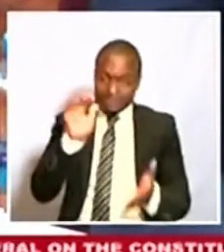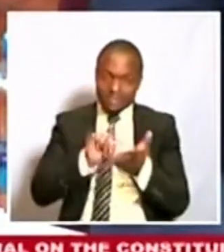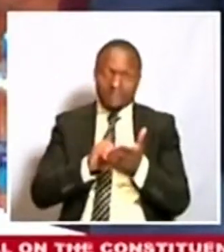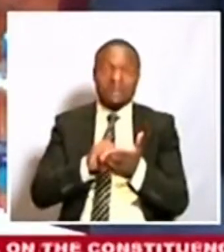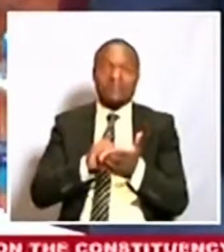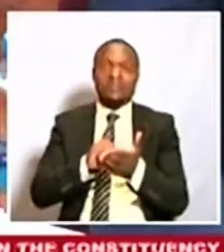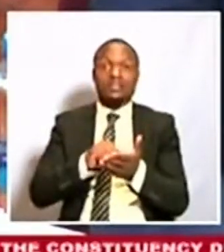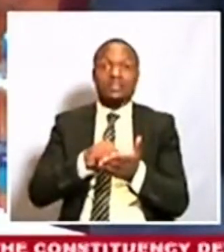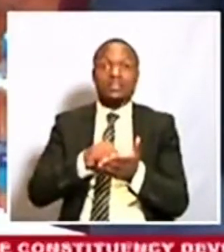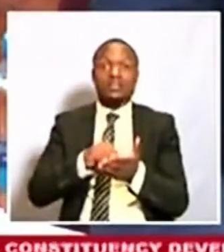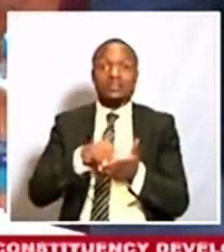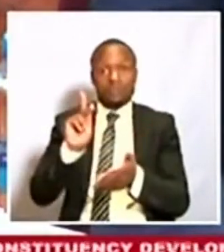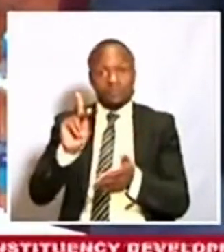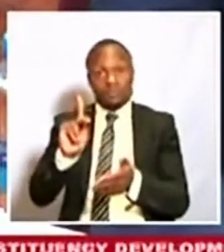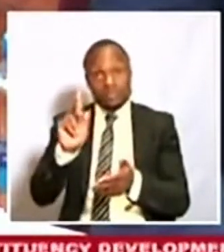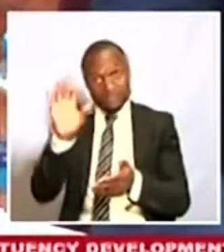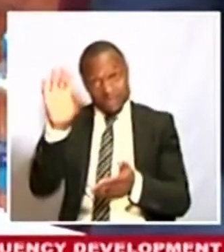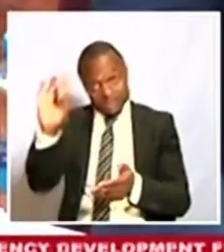8 groups.